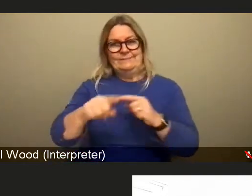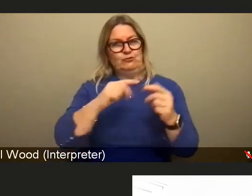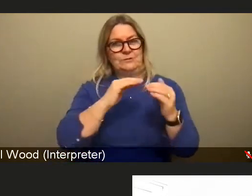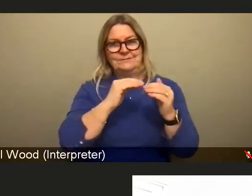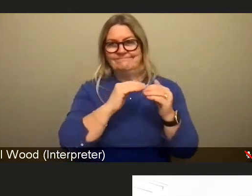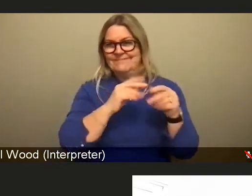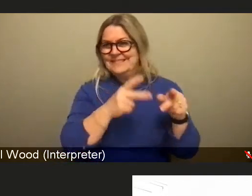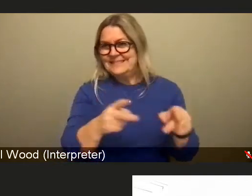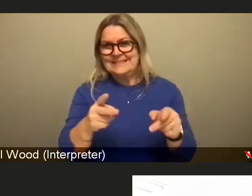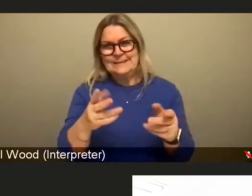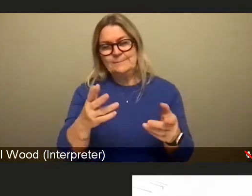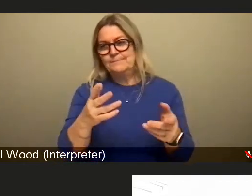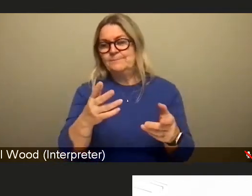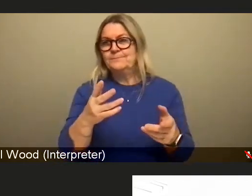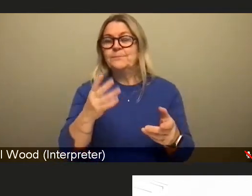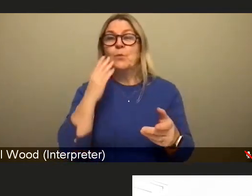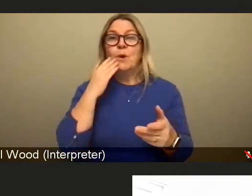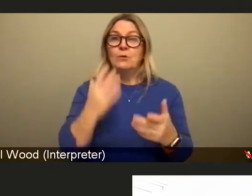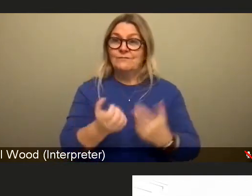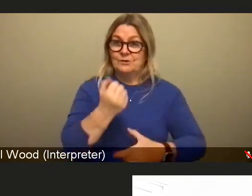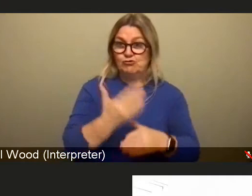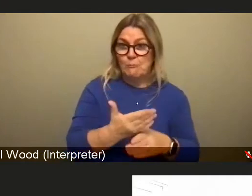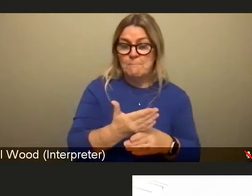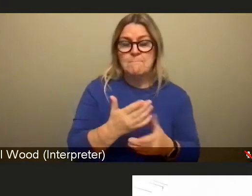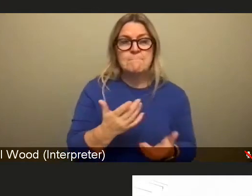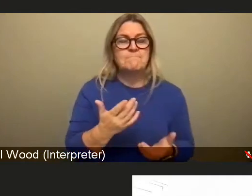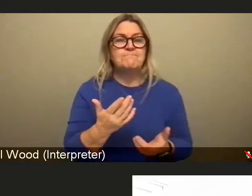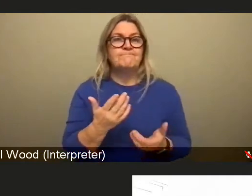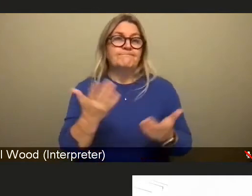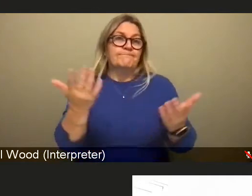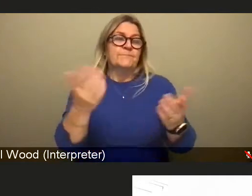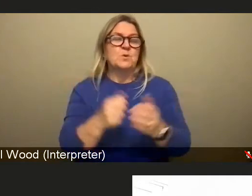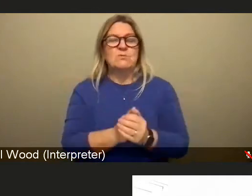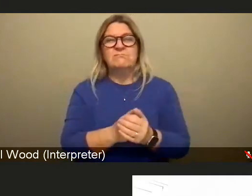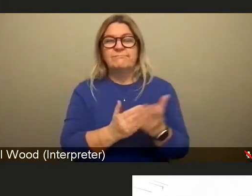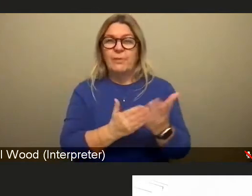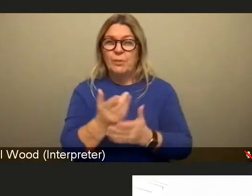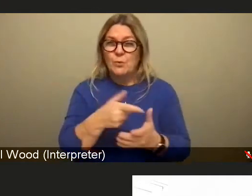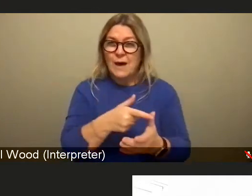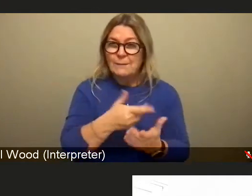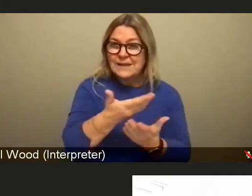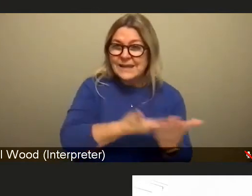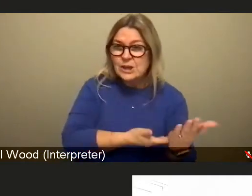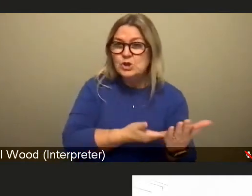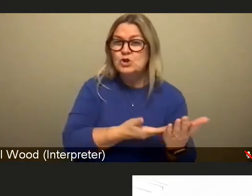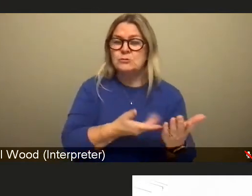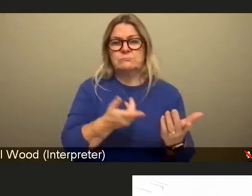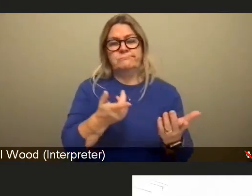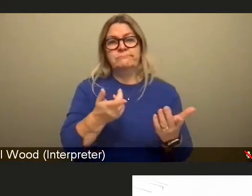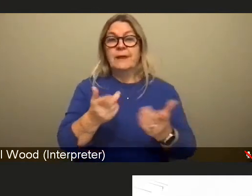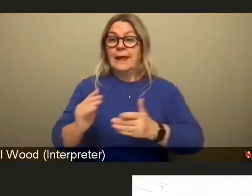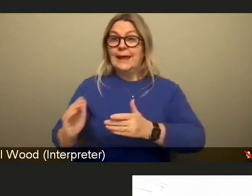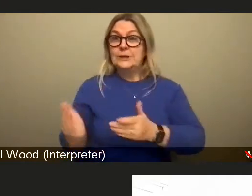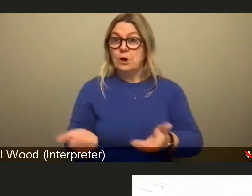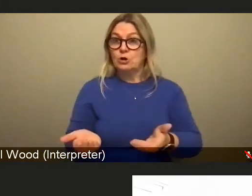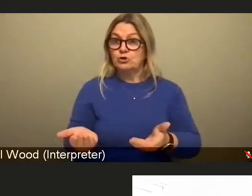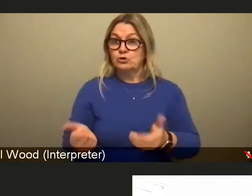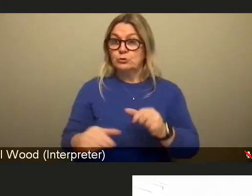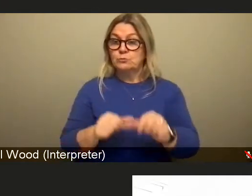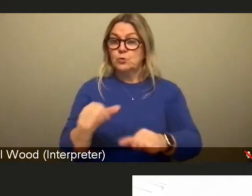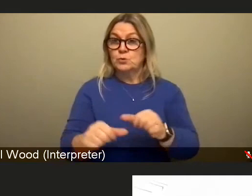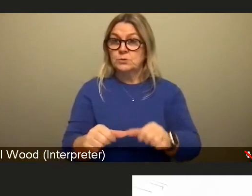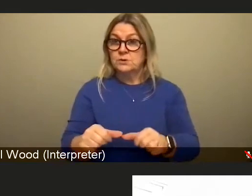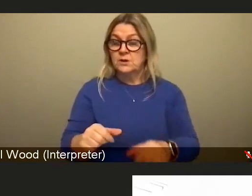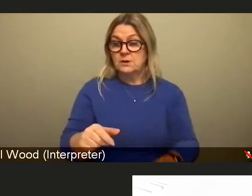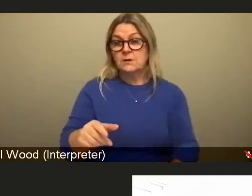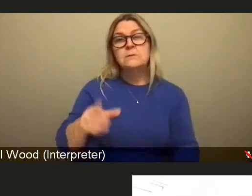and working with us, then it might be through the application process. So through our induction, again, making colleagues aware that we have a real focus on